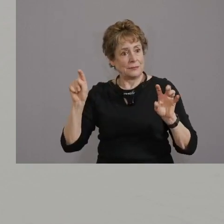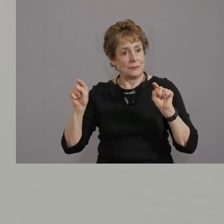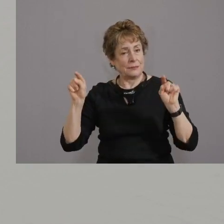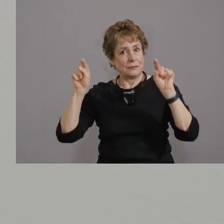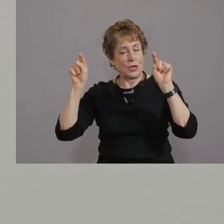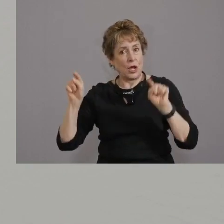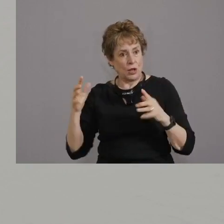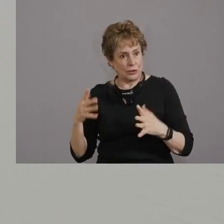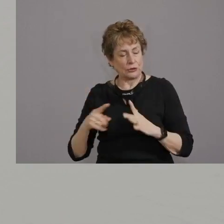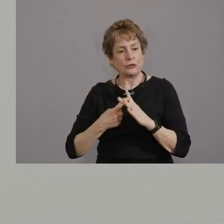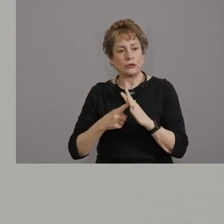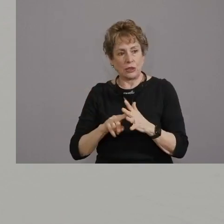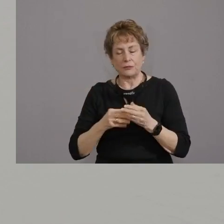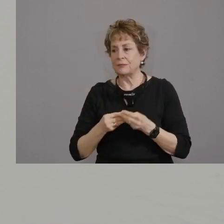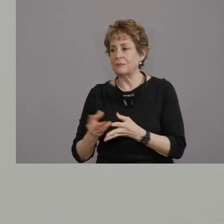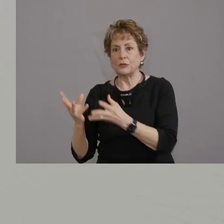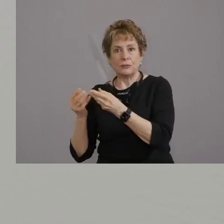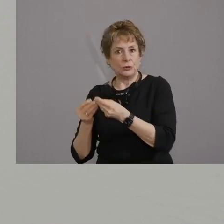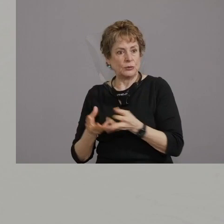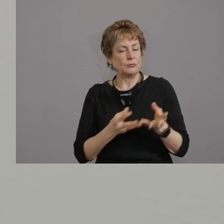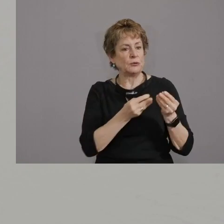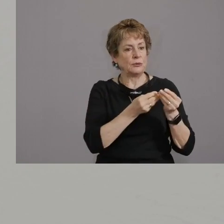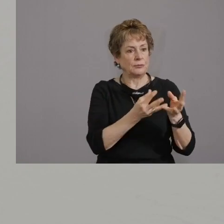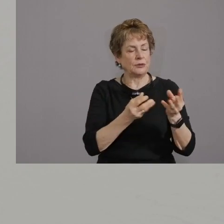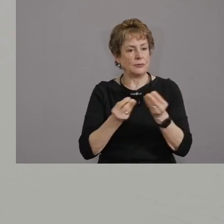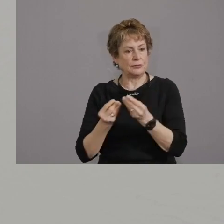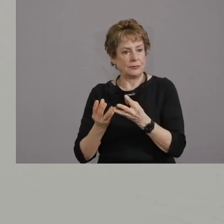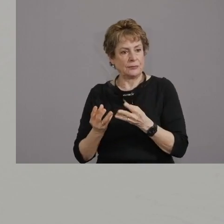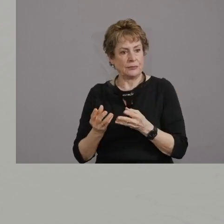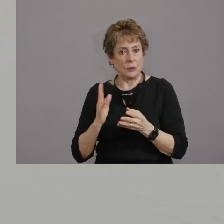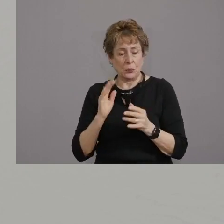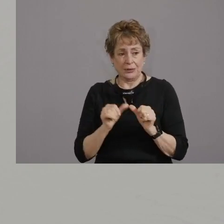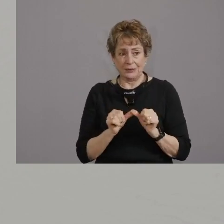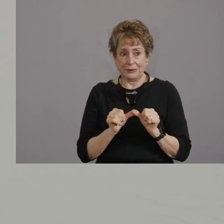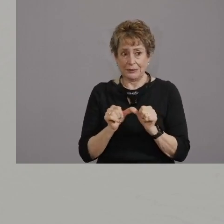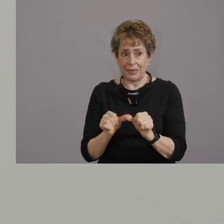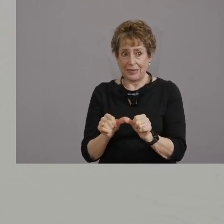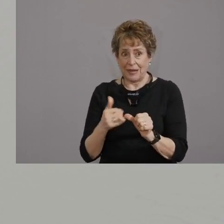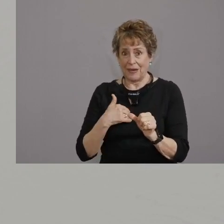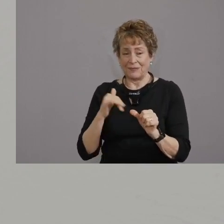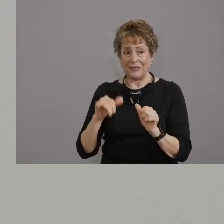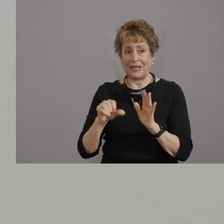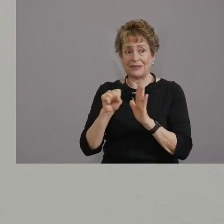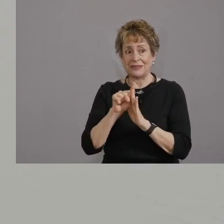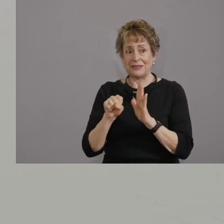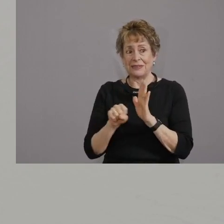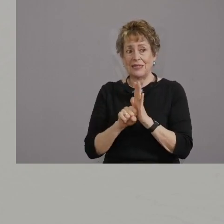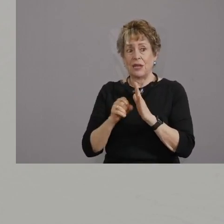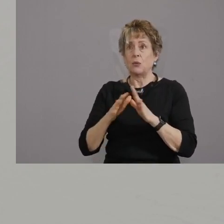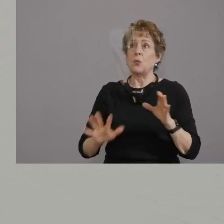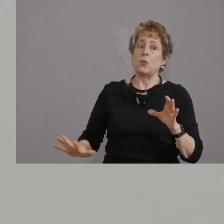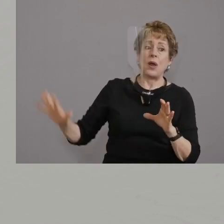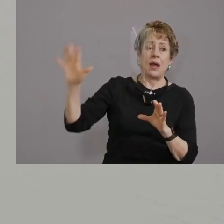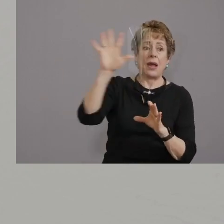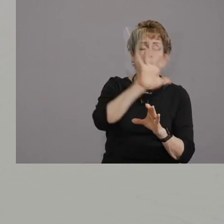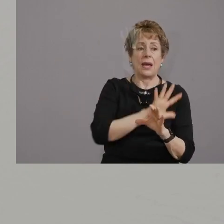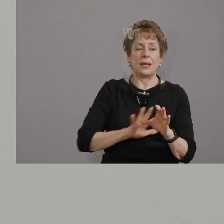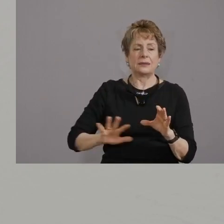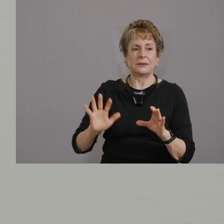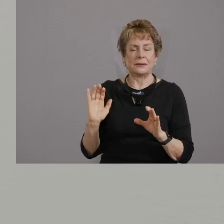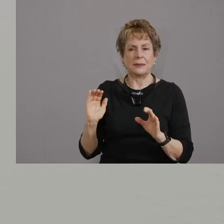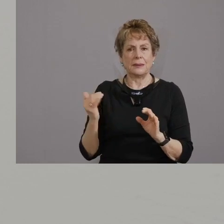revisit having statewide sites so that more of that vaccine can get to the counties? Seems more